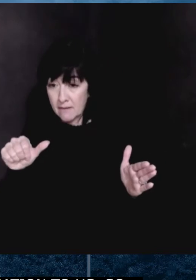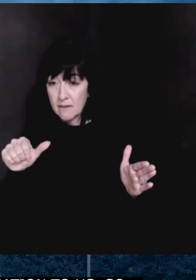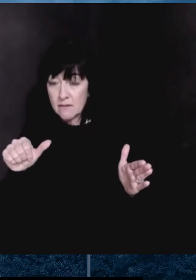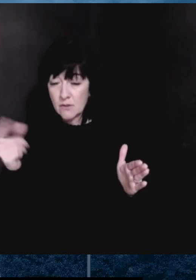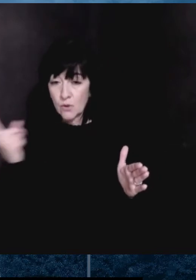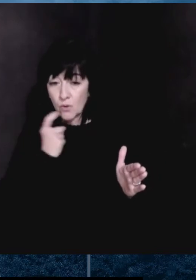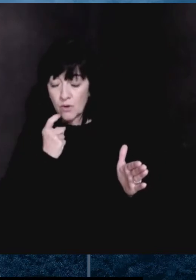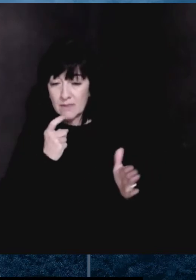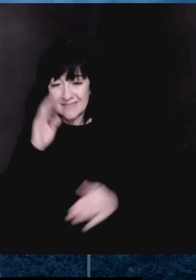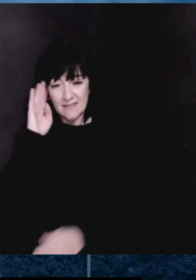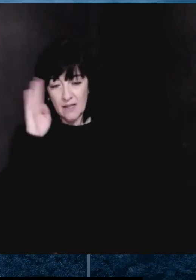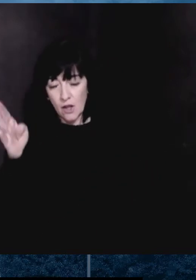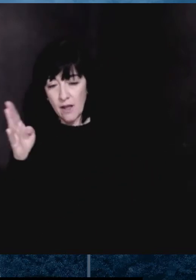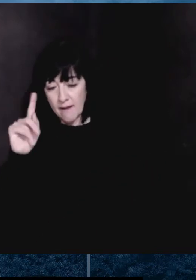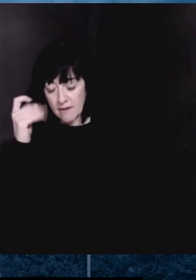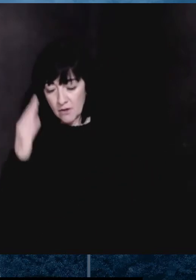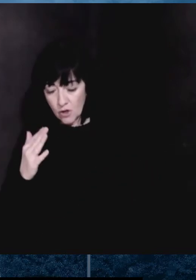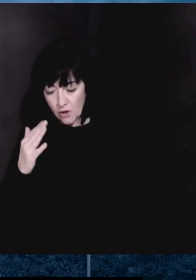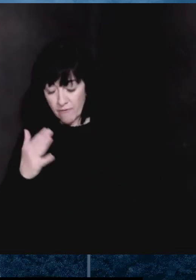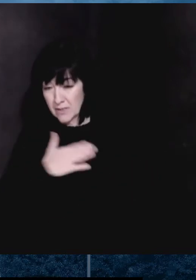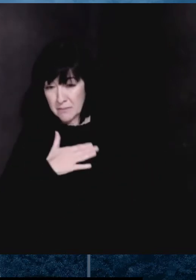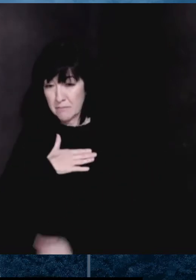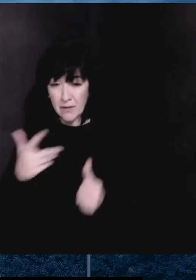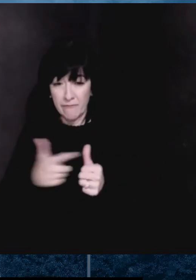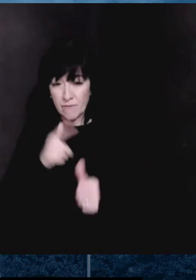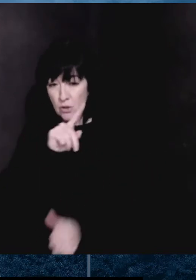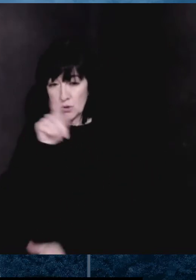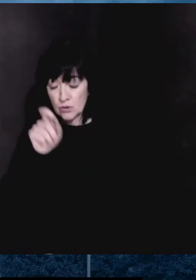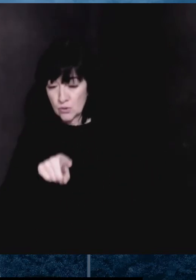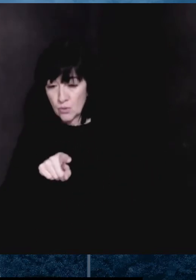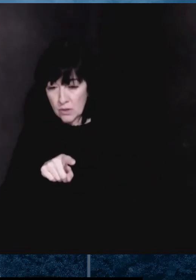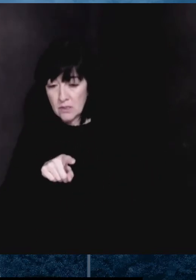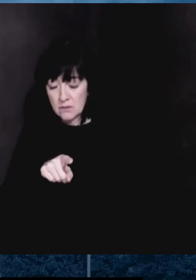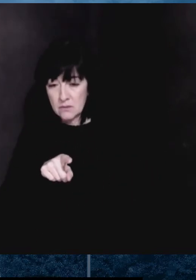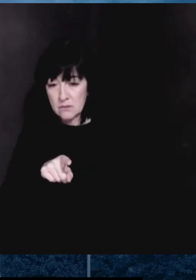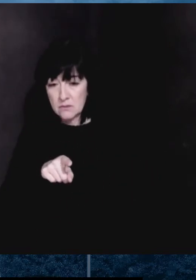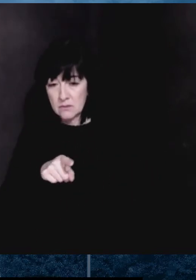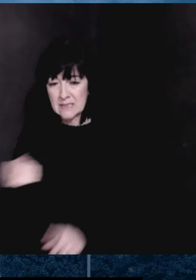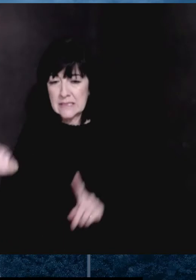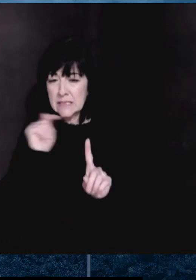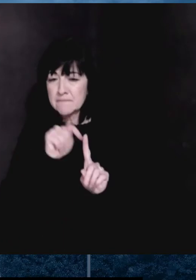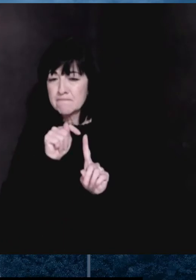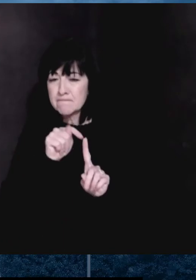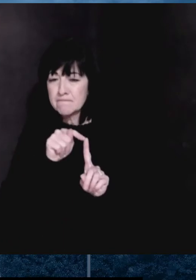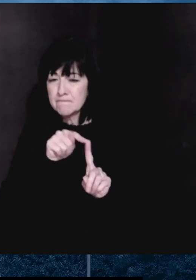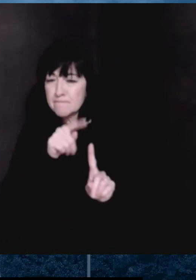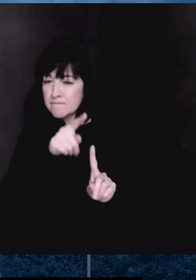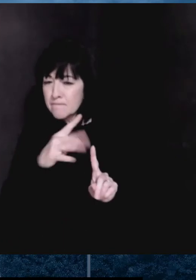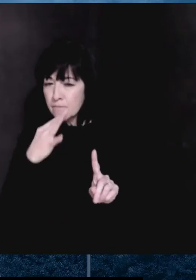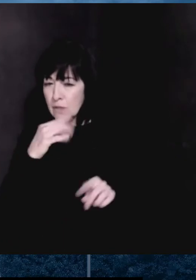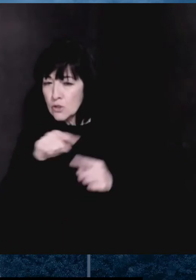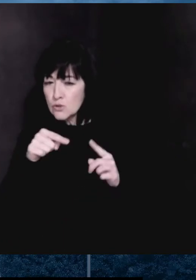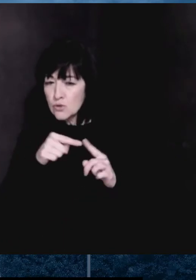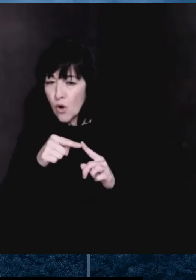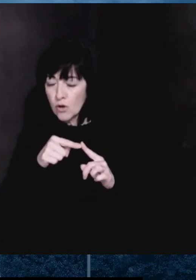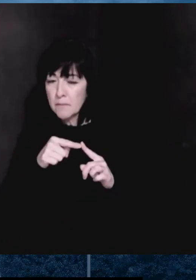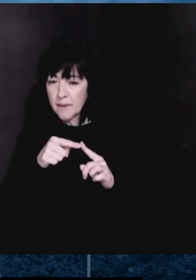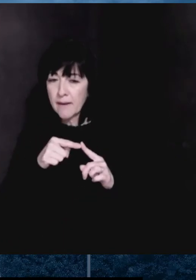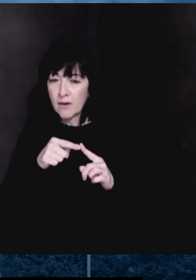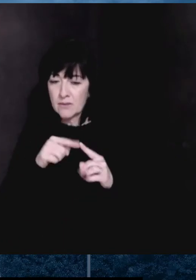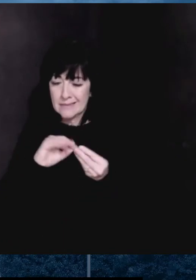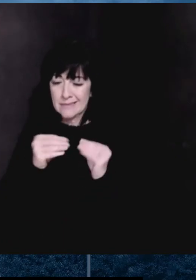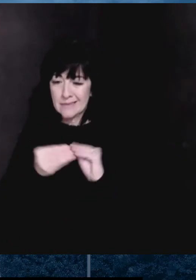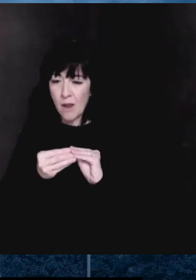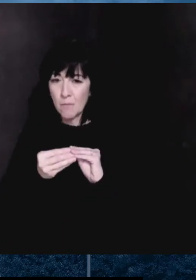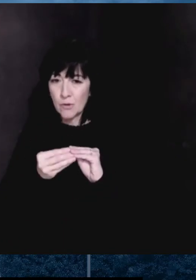Hi there, Governor. My first question is back to the sort of holiday surges that we've seen.